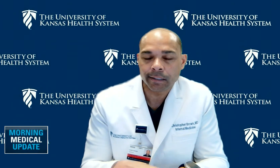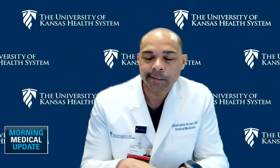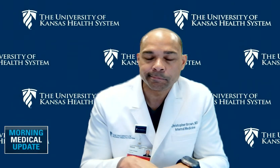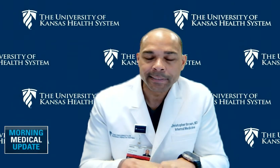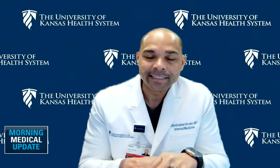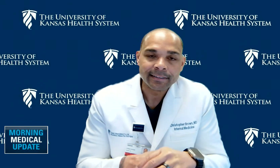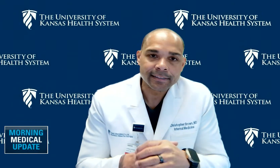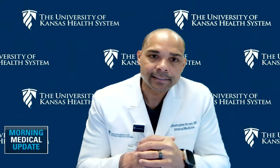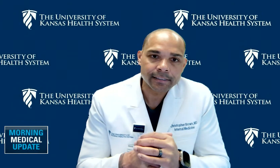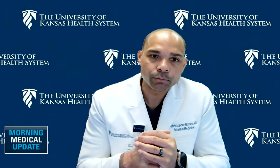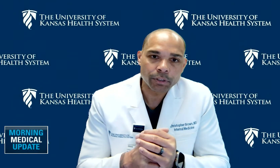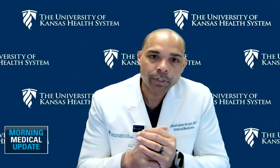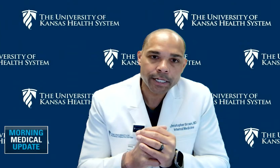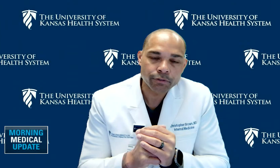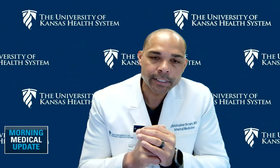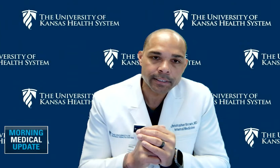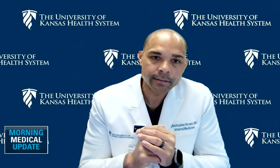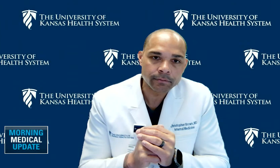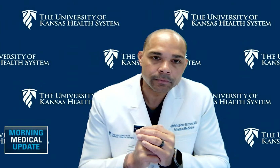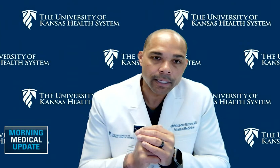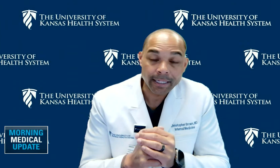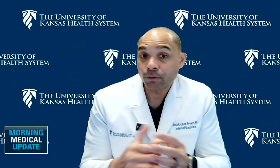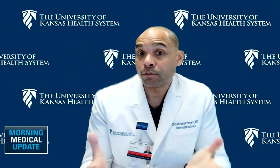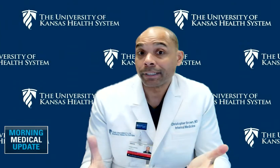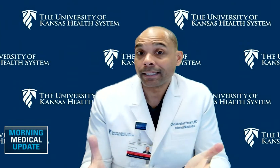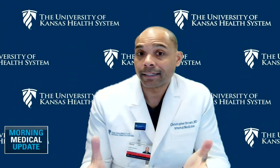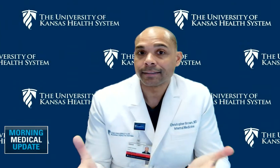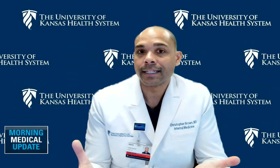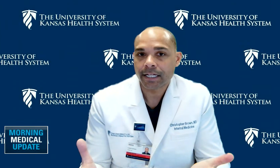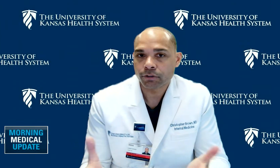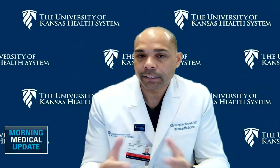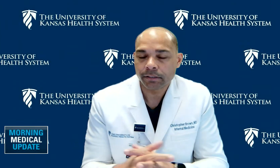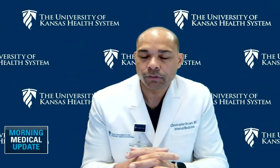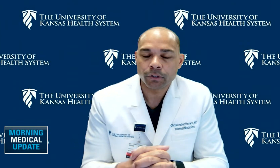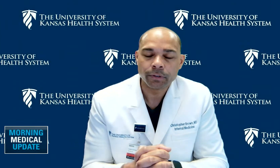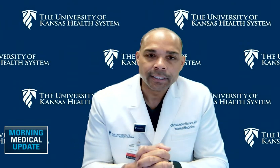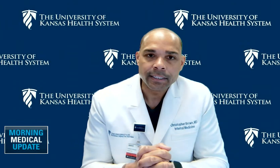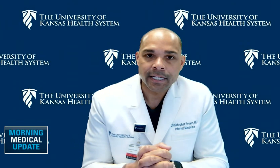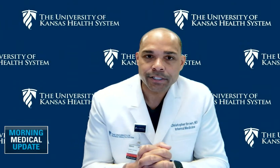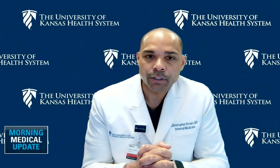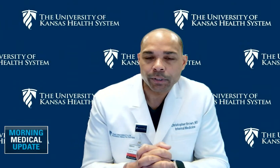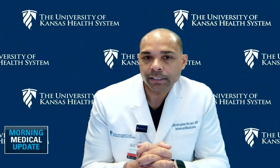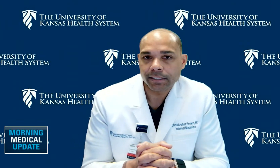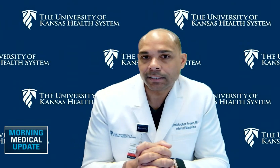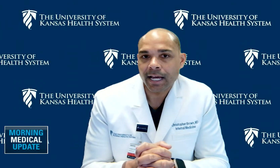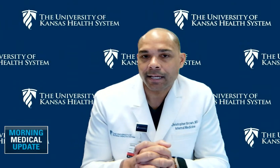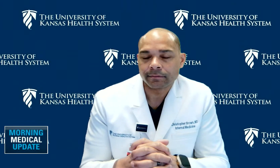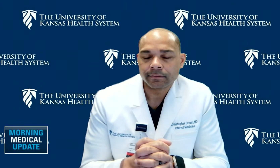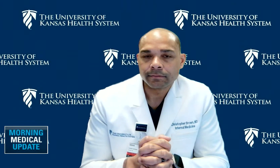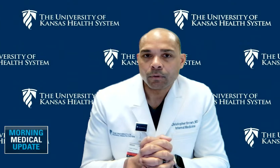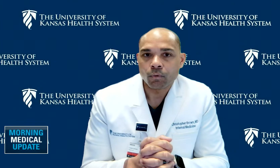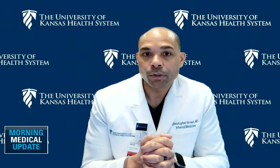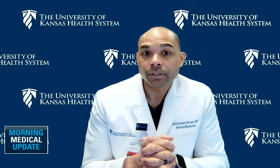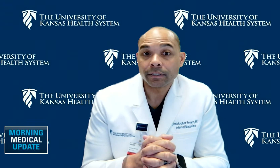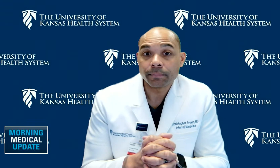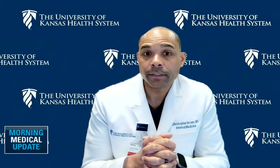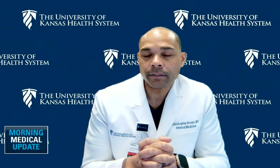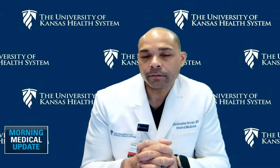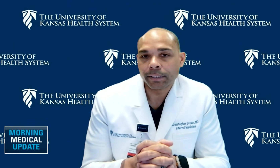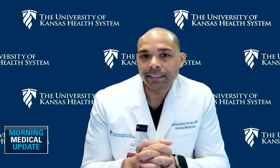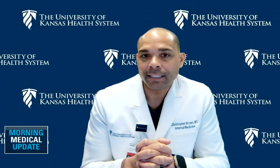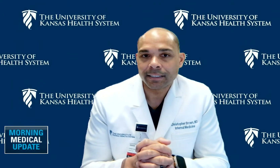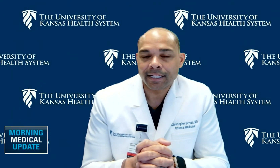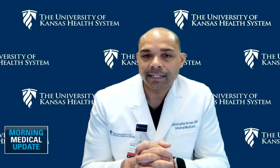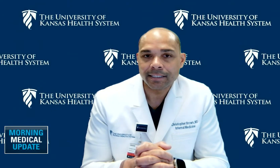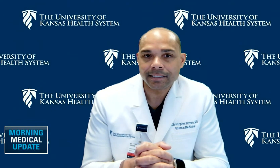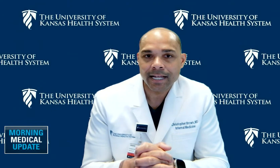at least assist with rehydration and or mitigate dehydration. So to answer your question, is not worse than